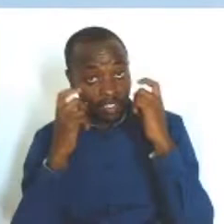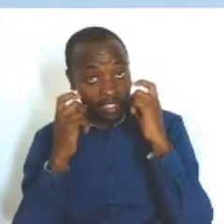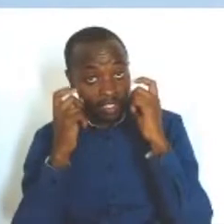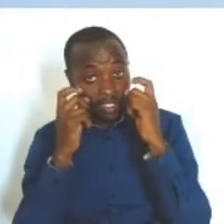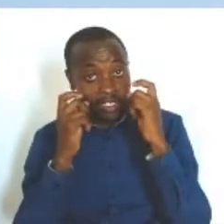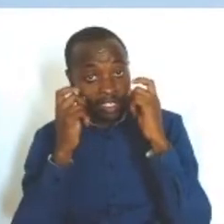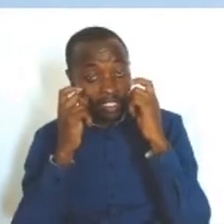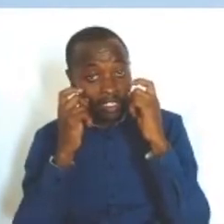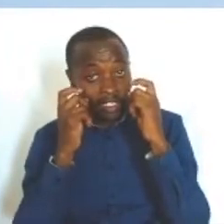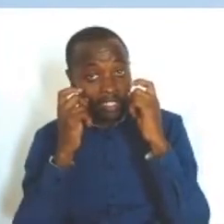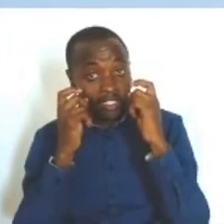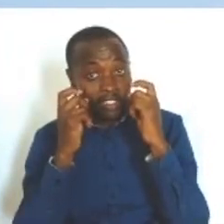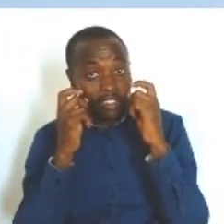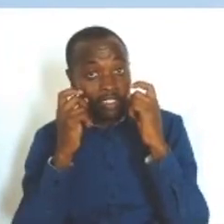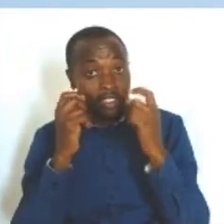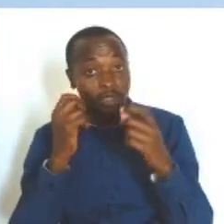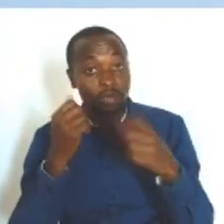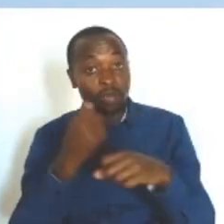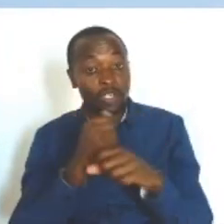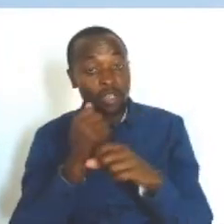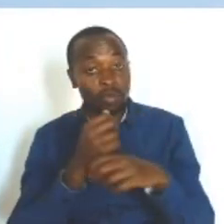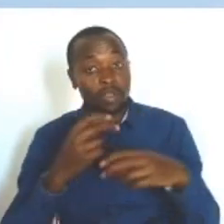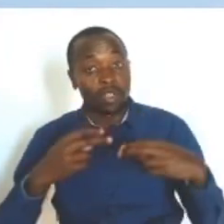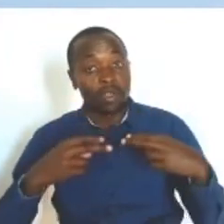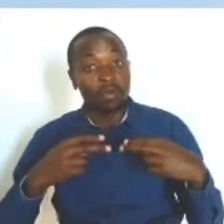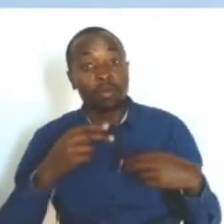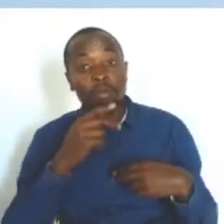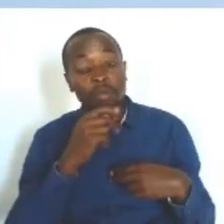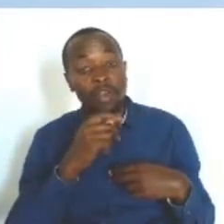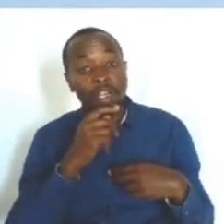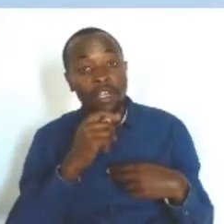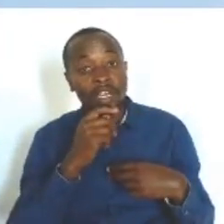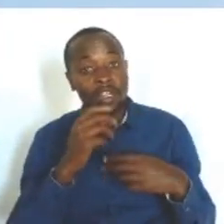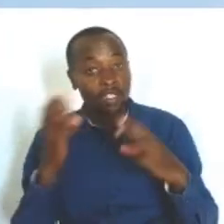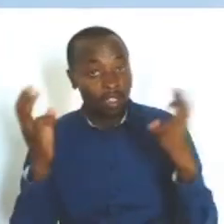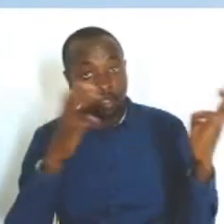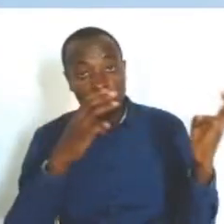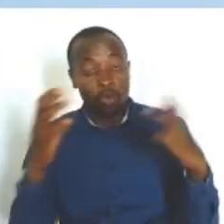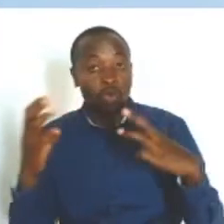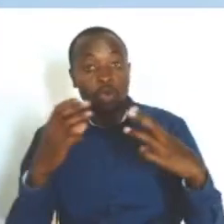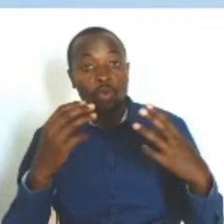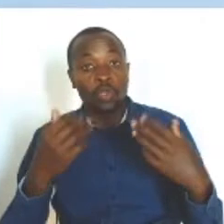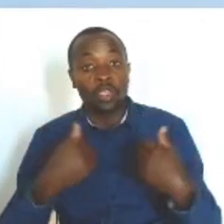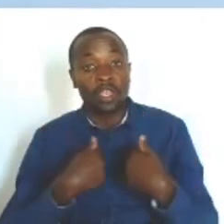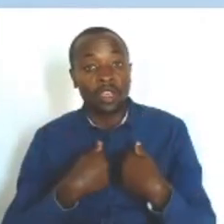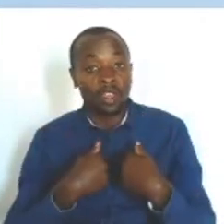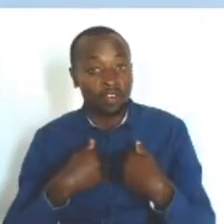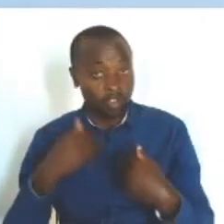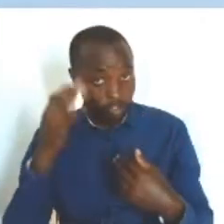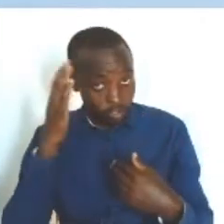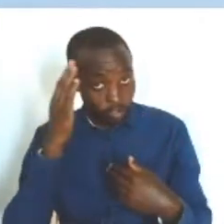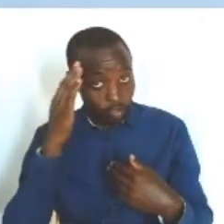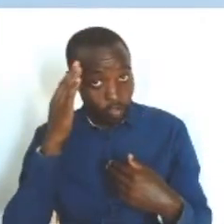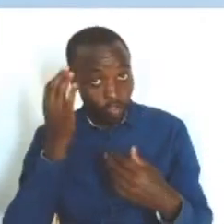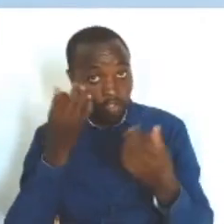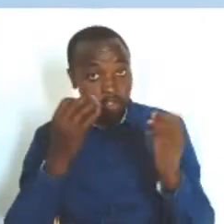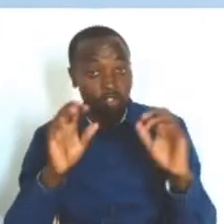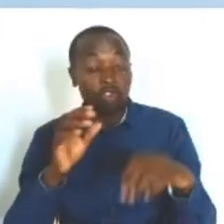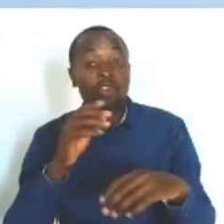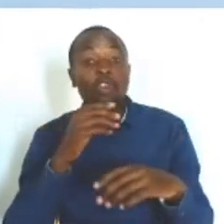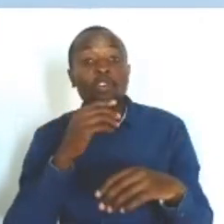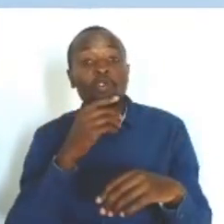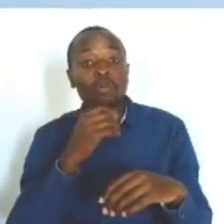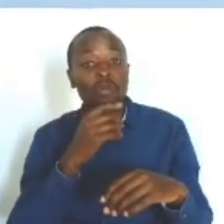The war that are being fought is due to the knowledge of man. Even the issue of